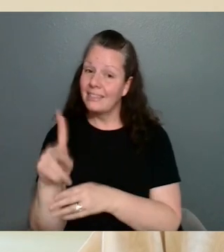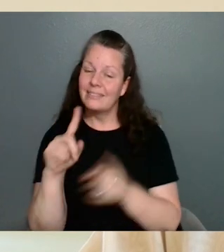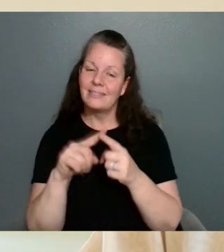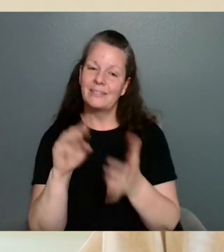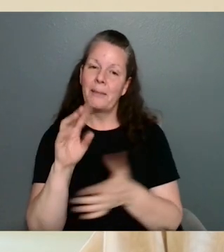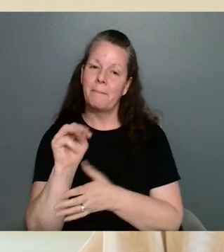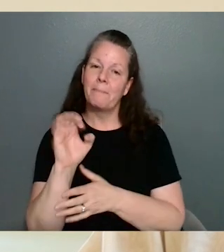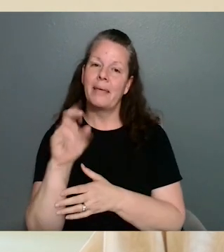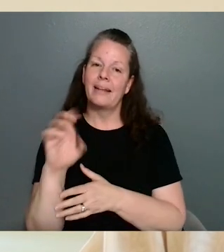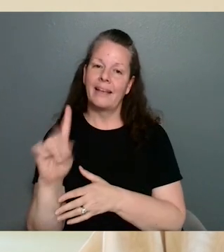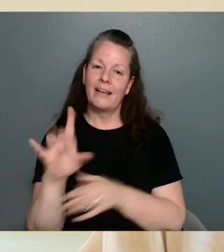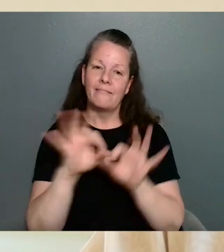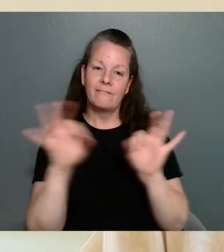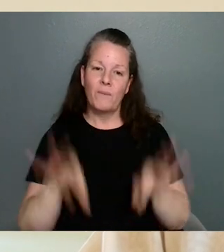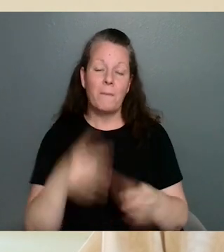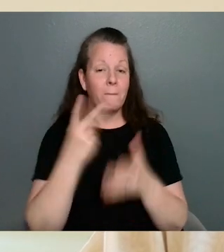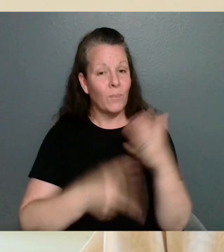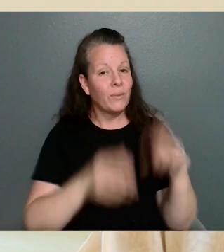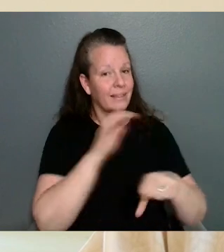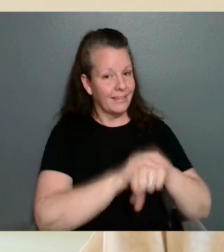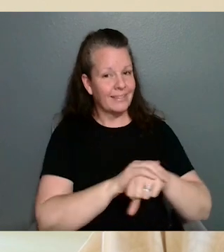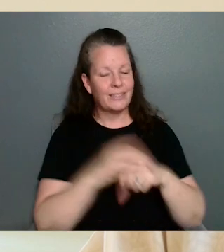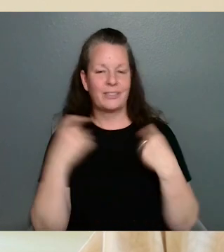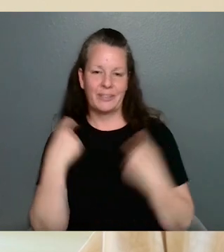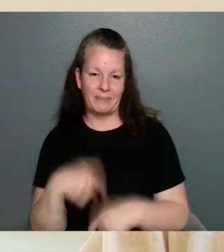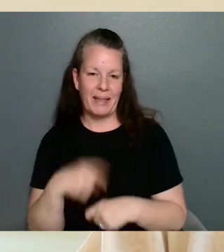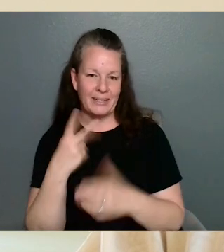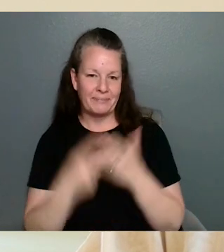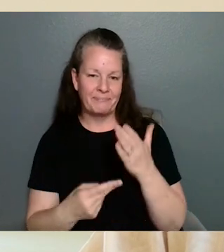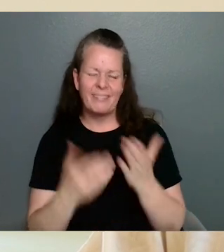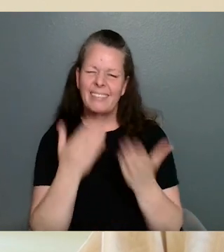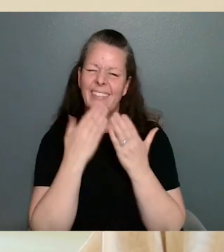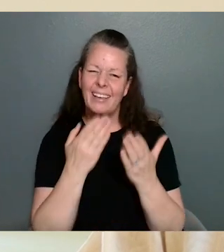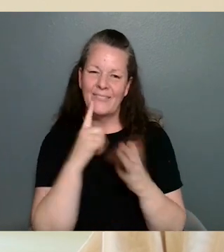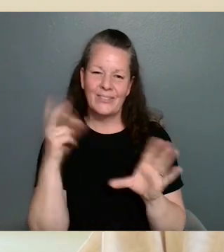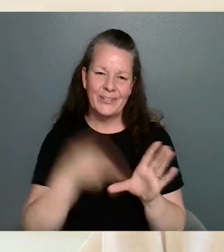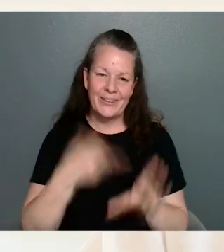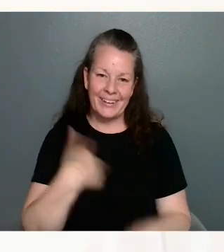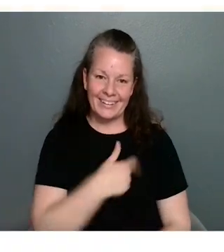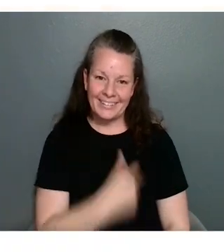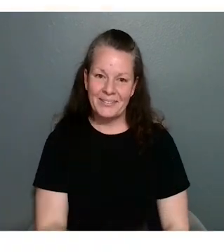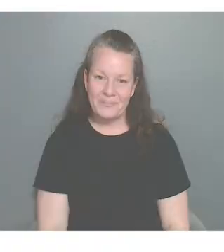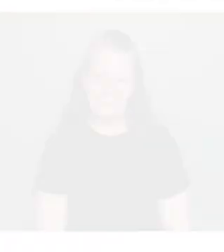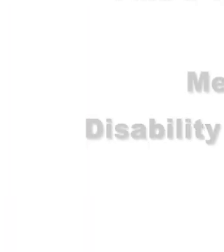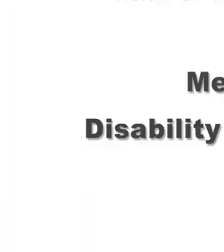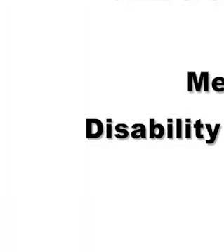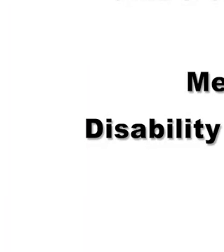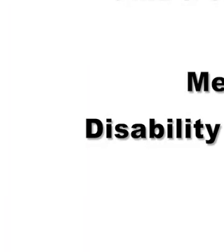links to the Medicaid forms, both in English and Spanish. And thank you for joining us.